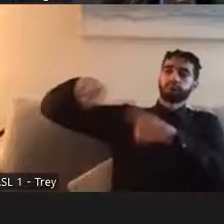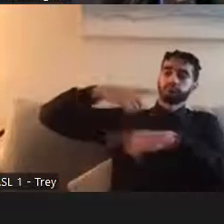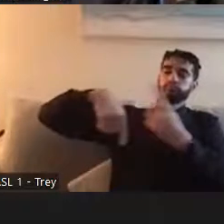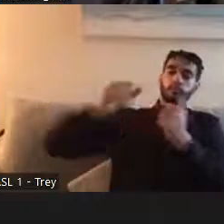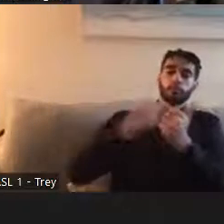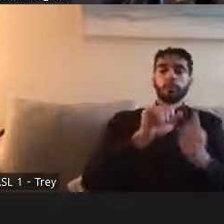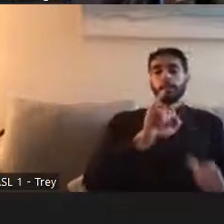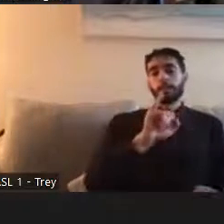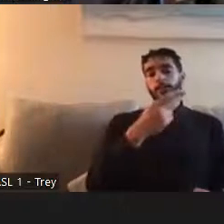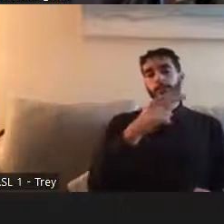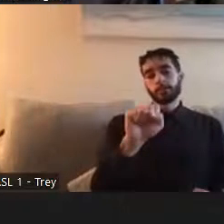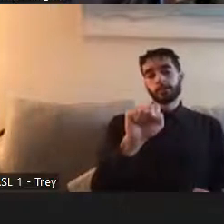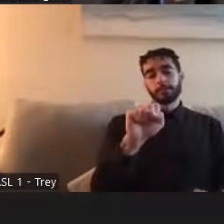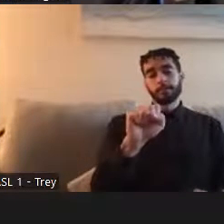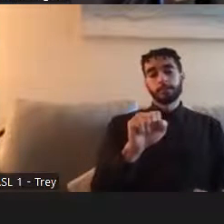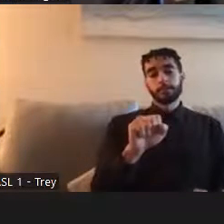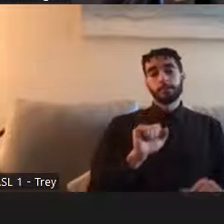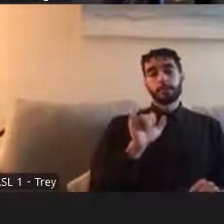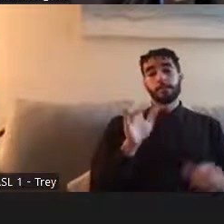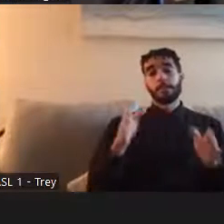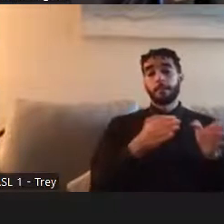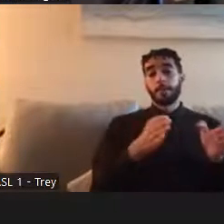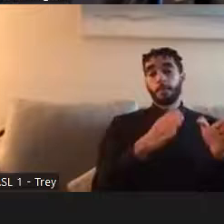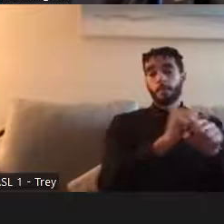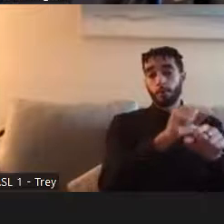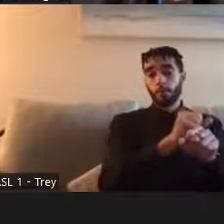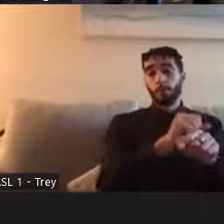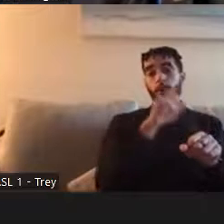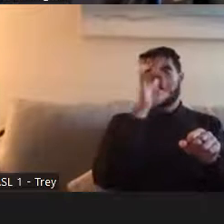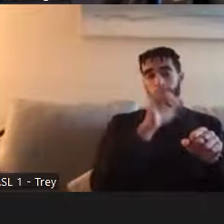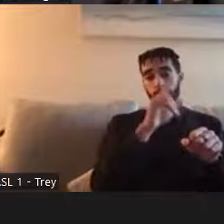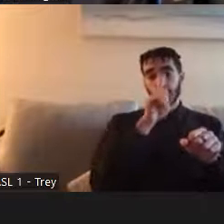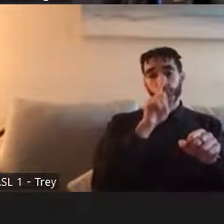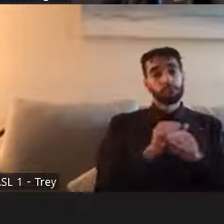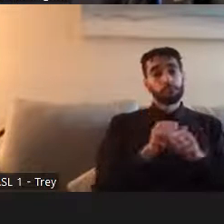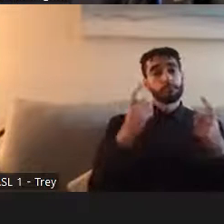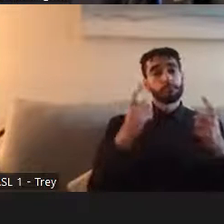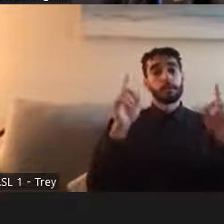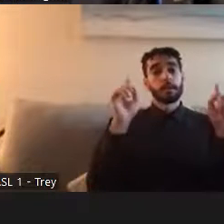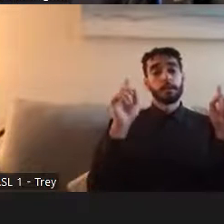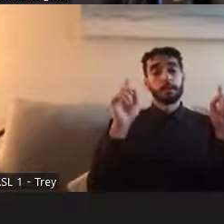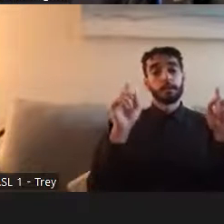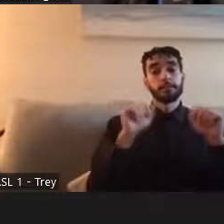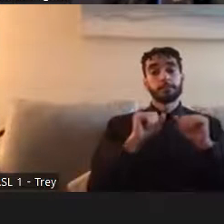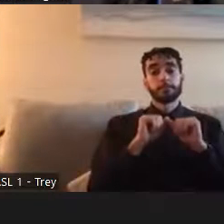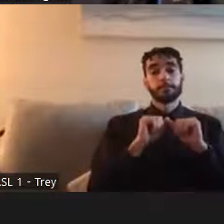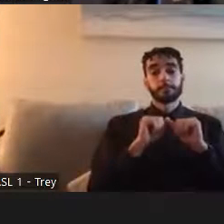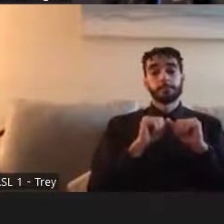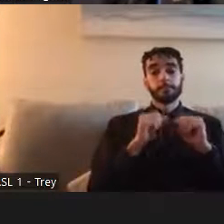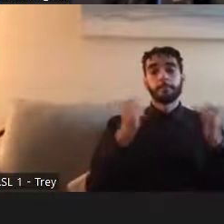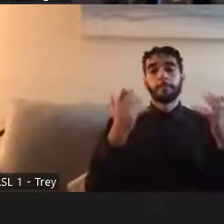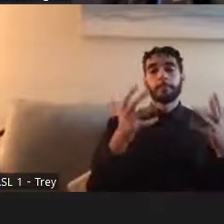the pathway, the career pathway is so successful. Many of the